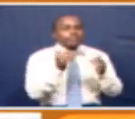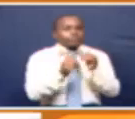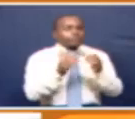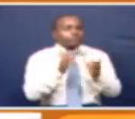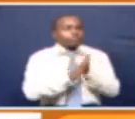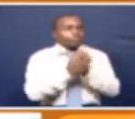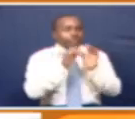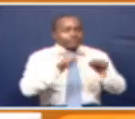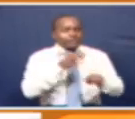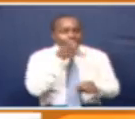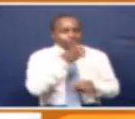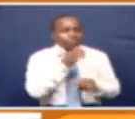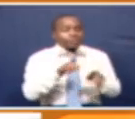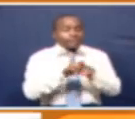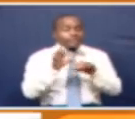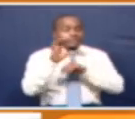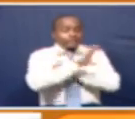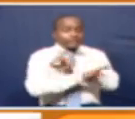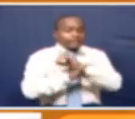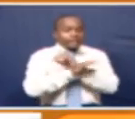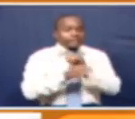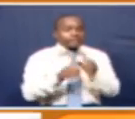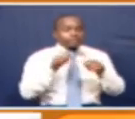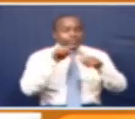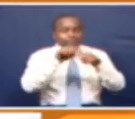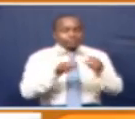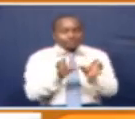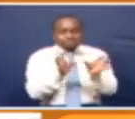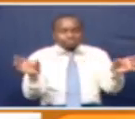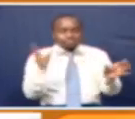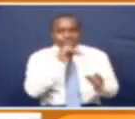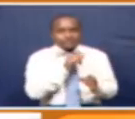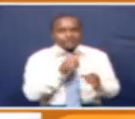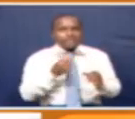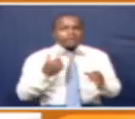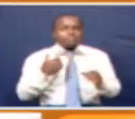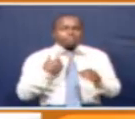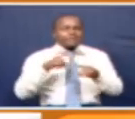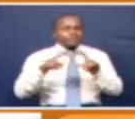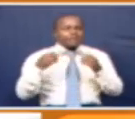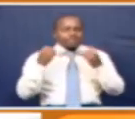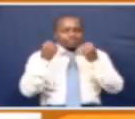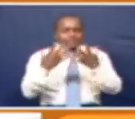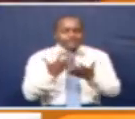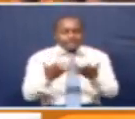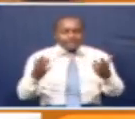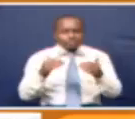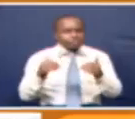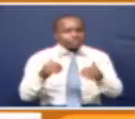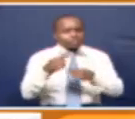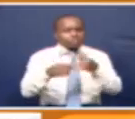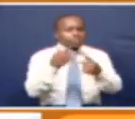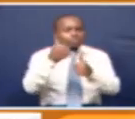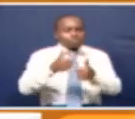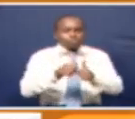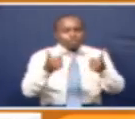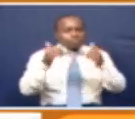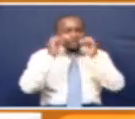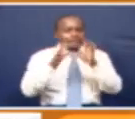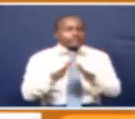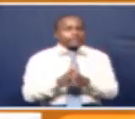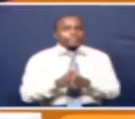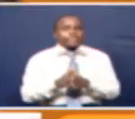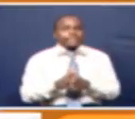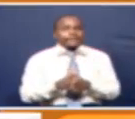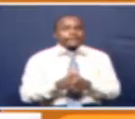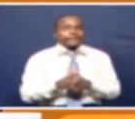are divided as a nation, but beyond that, there are a lot of things that are not going right. Apart from what we see as rolling back